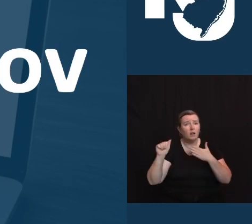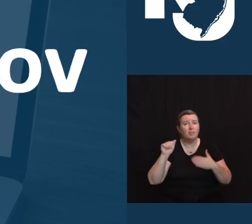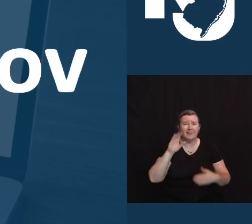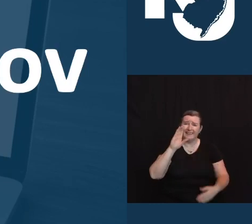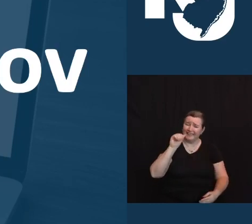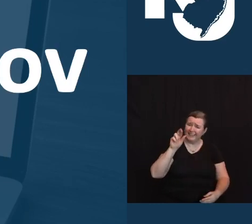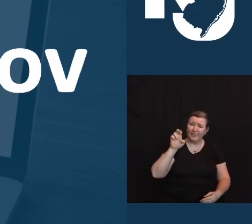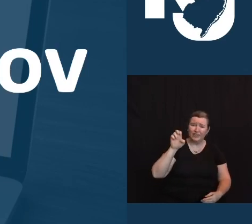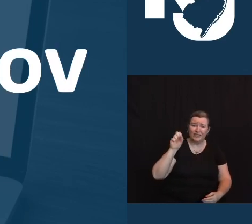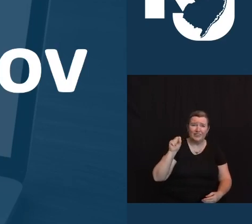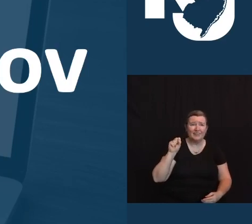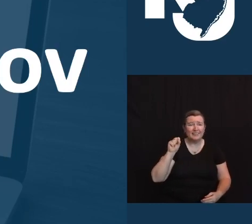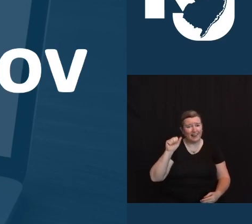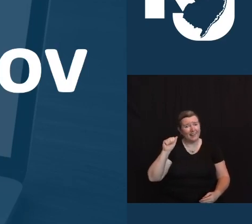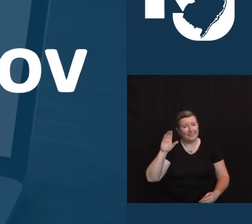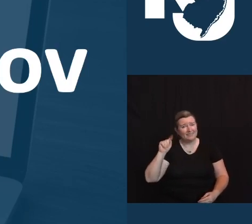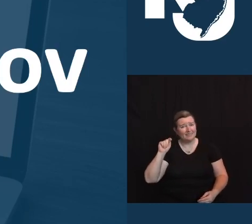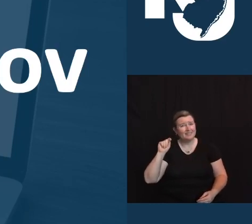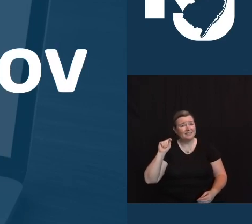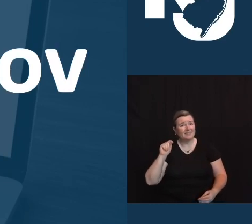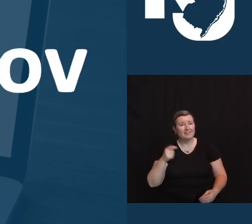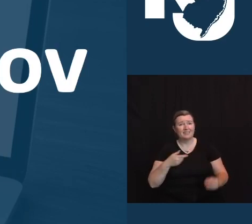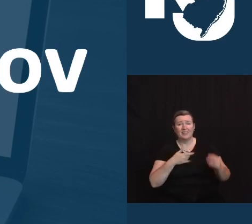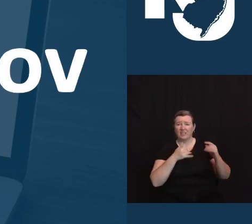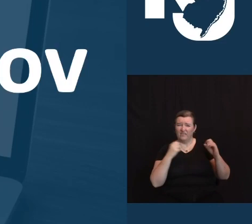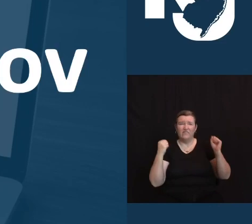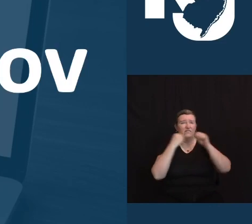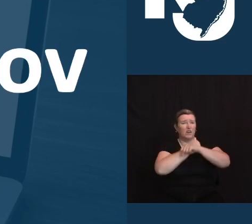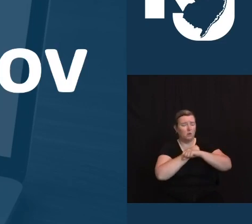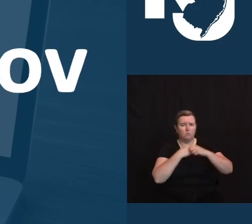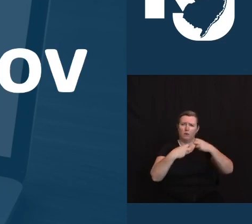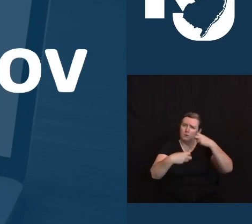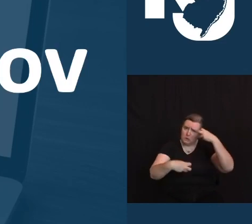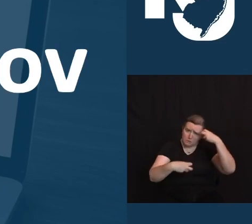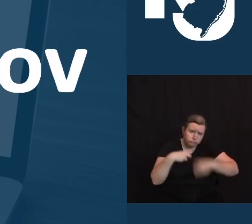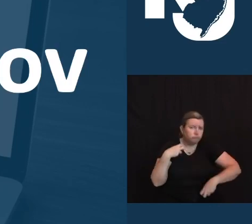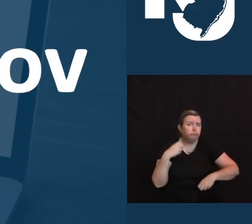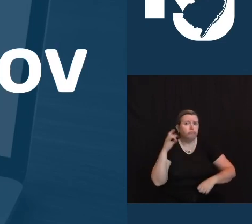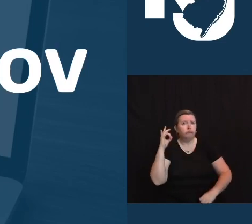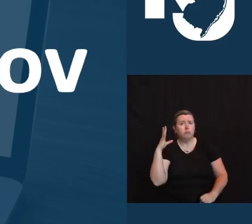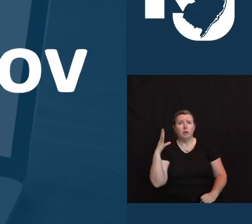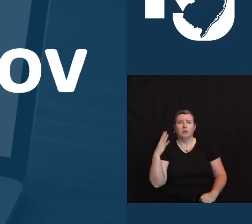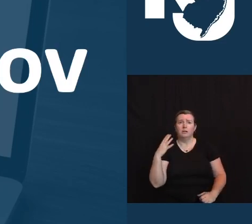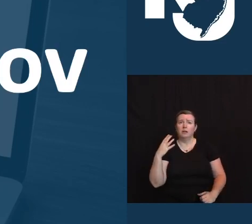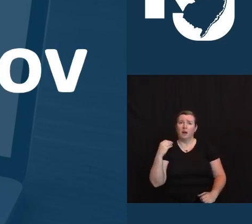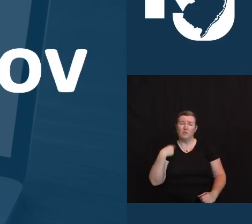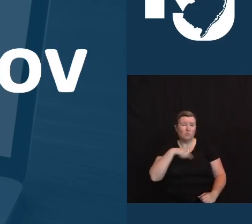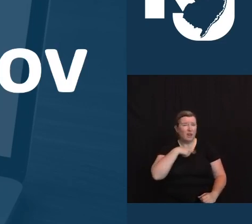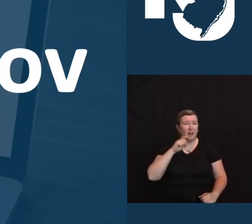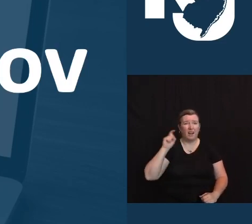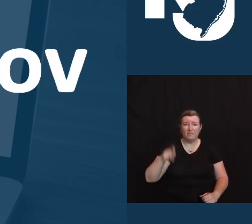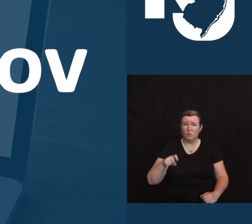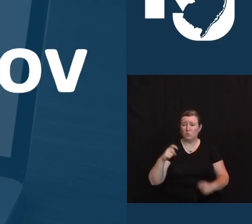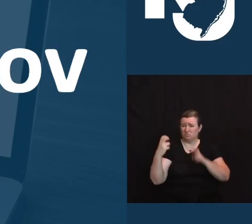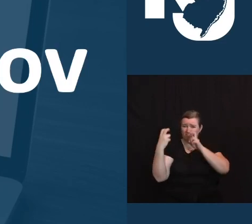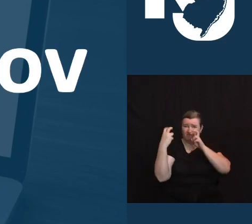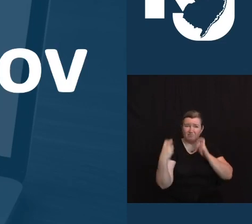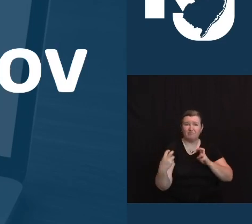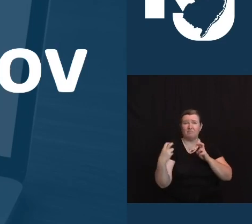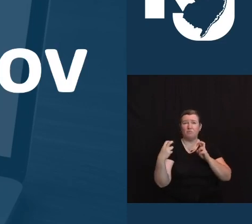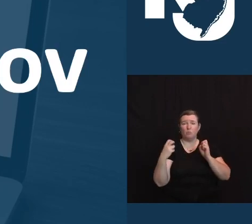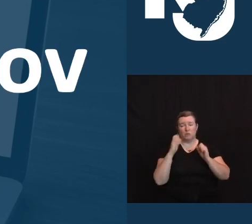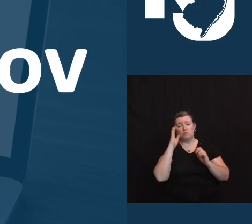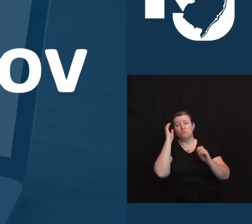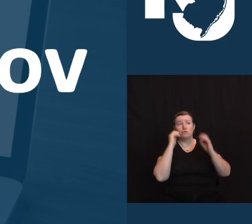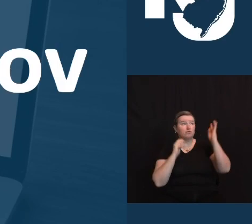Fund, a fight, by the way, which was not only hard, but in which we had to take it up directly with the Trump administration. And that was